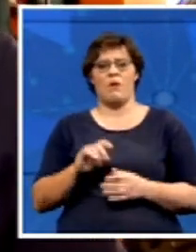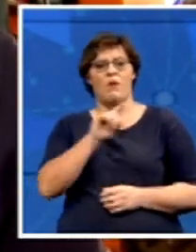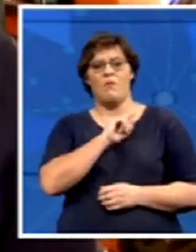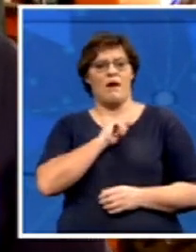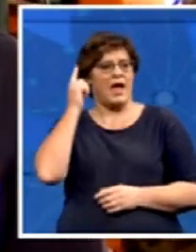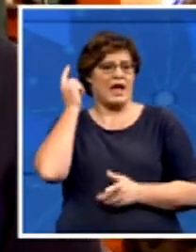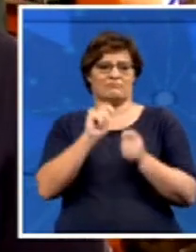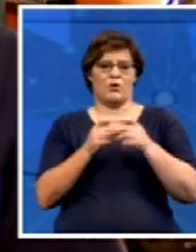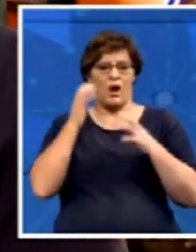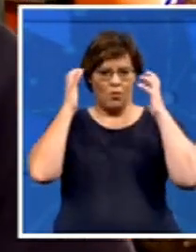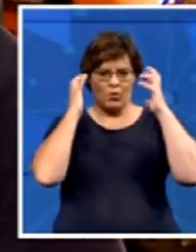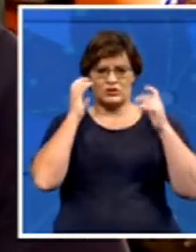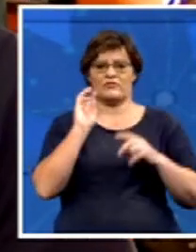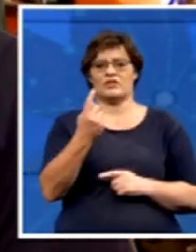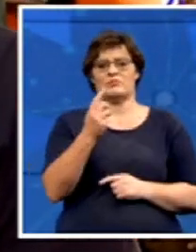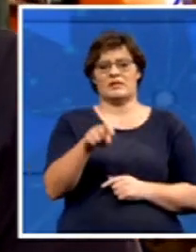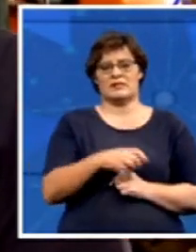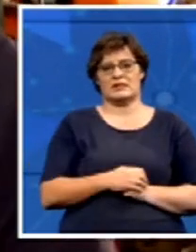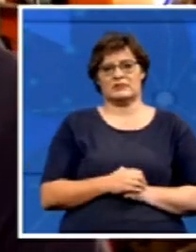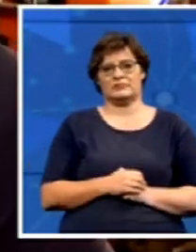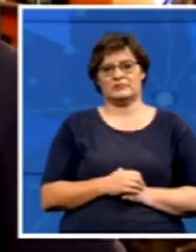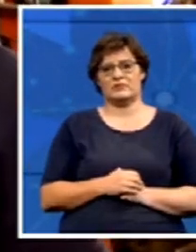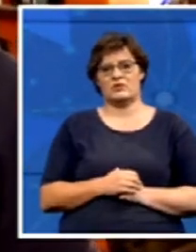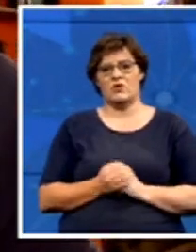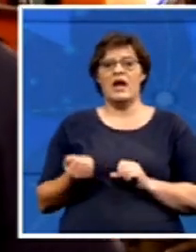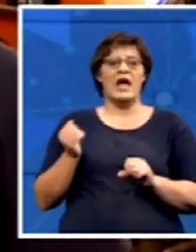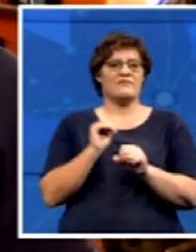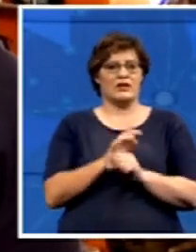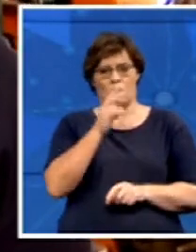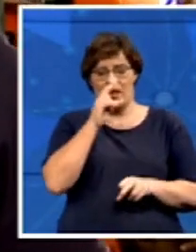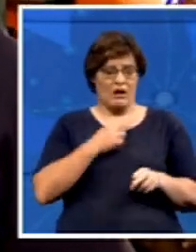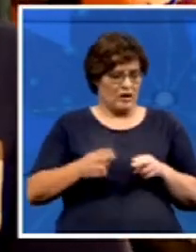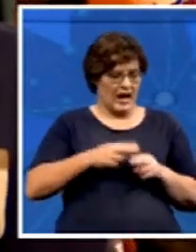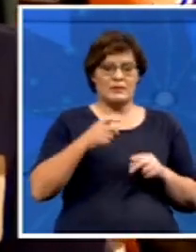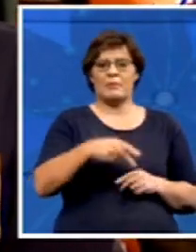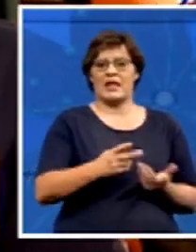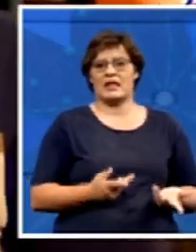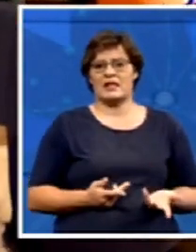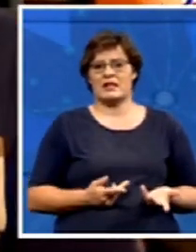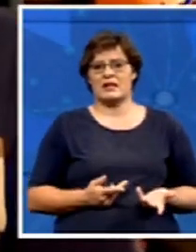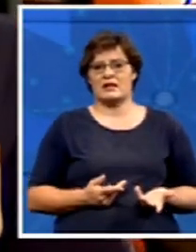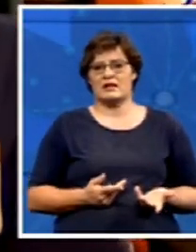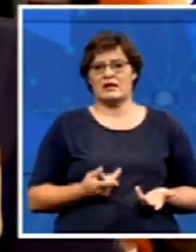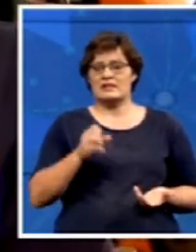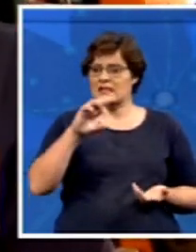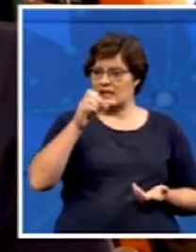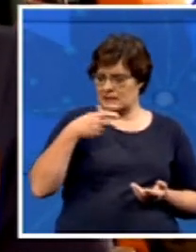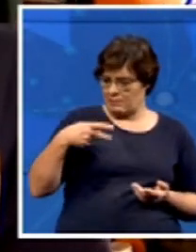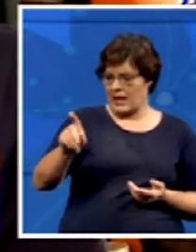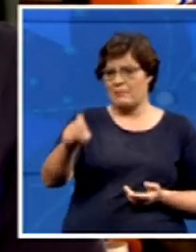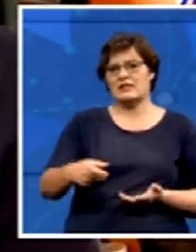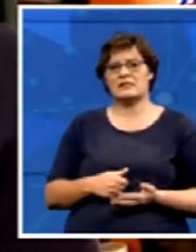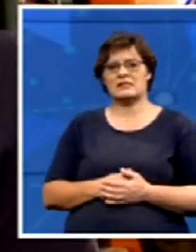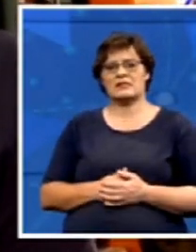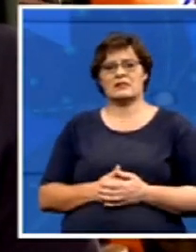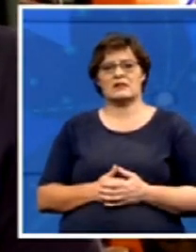so it's affecting us. We need to pay rent here. Even the SARS, we need to pay them by the end of the month. So what are we going to do